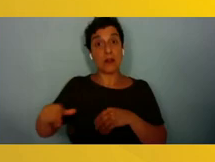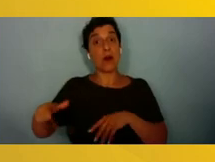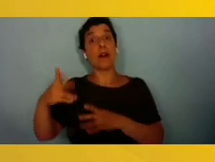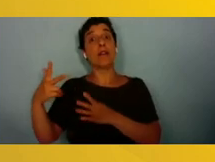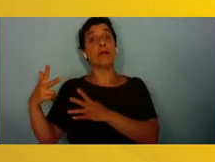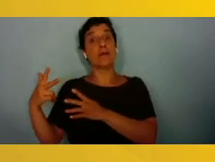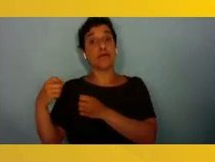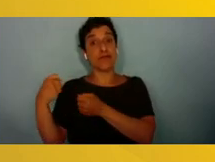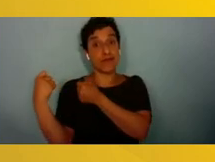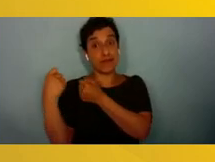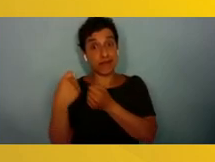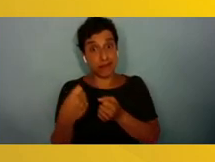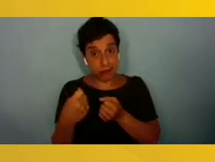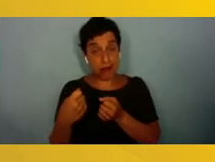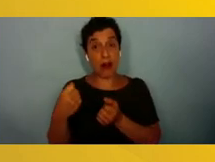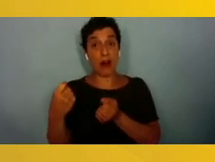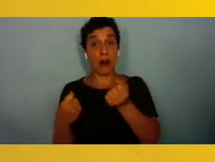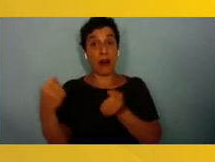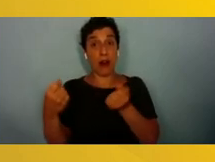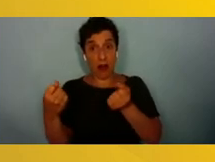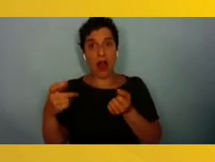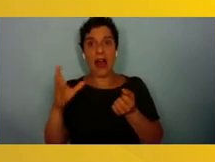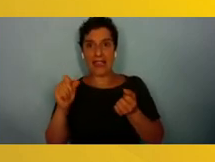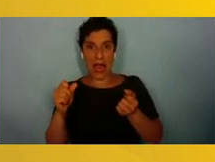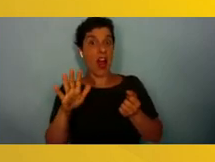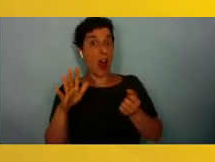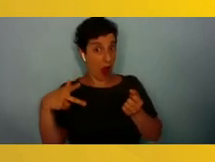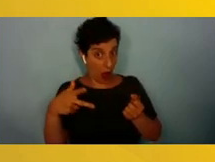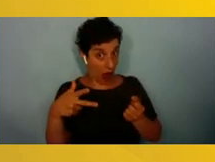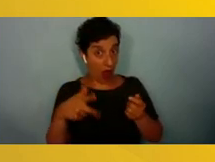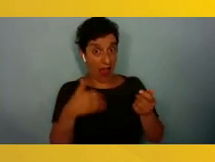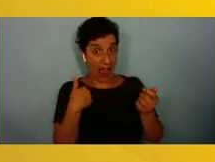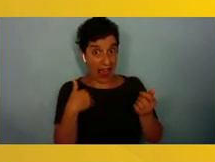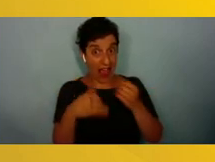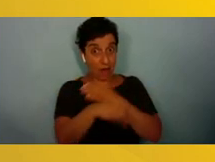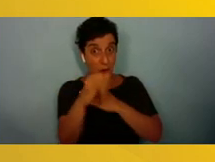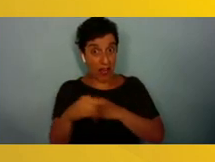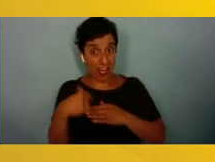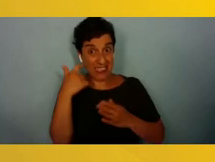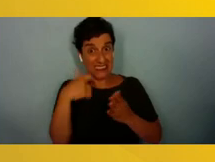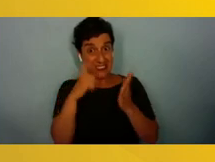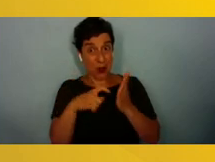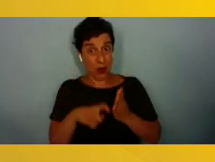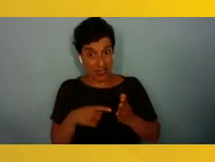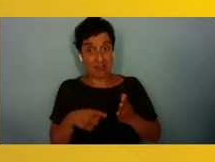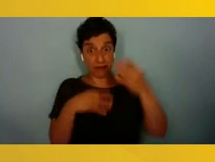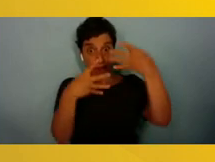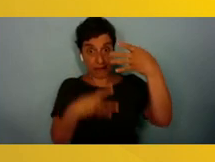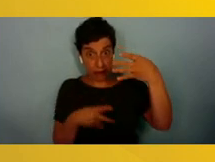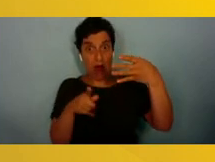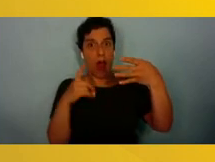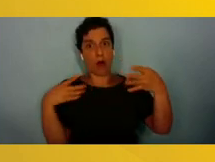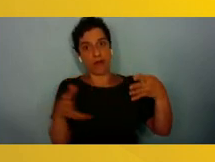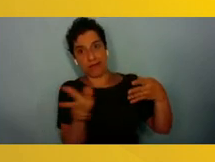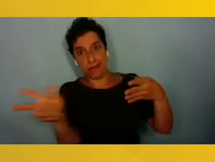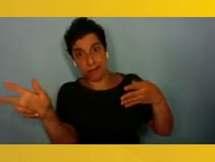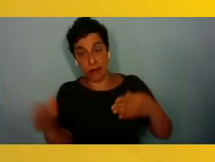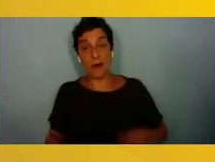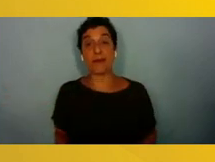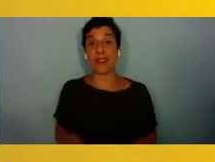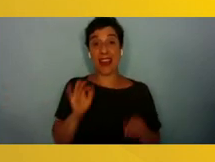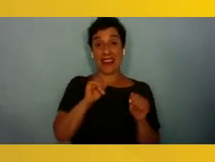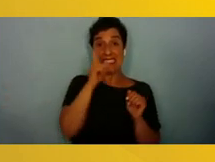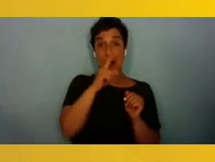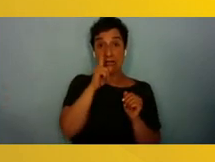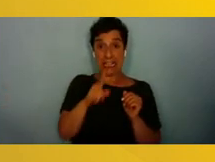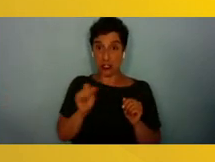potentially make adjustments to navigation and avoid areas where whales are observed. So in the simulation, you'll see they can